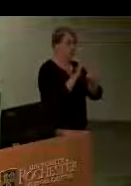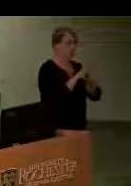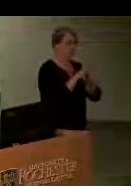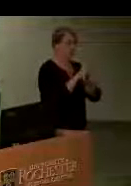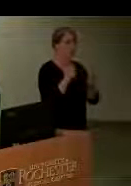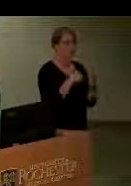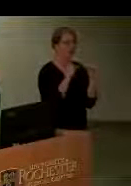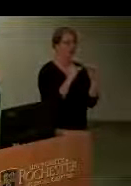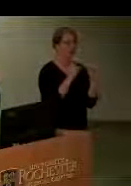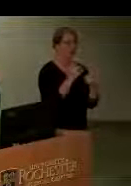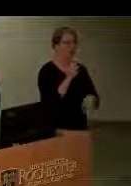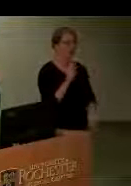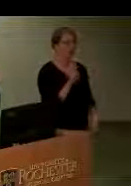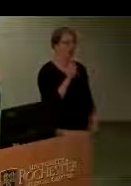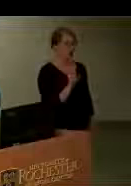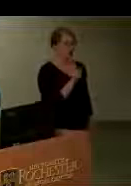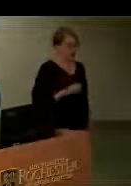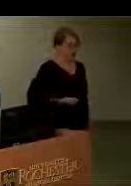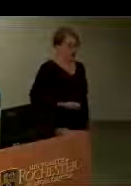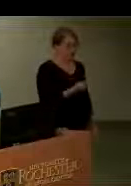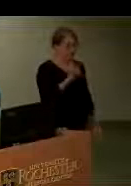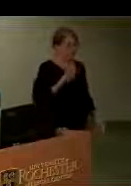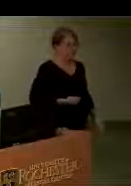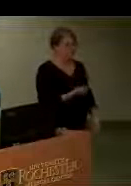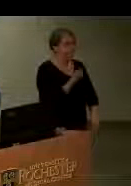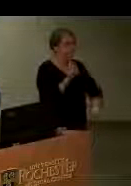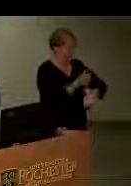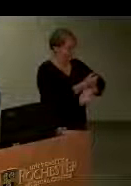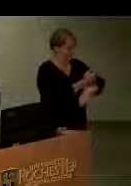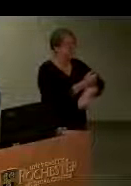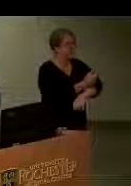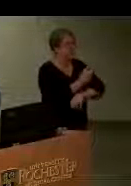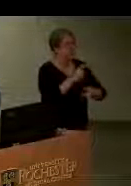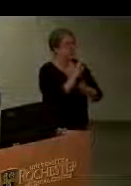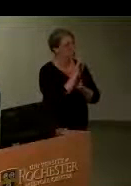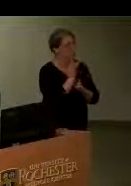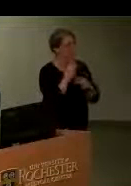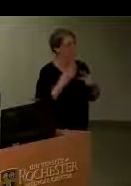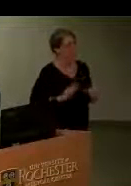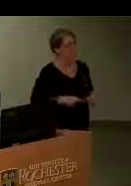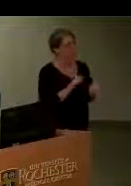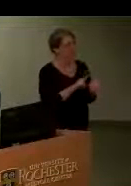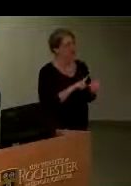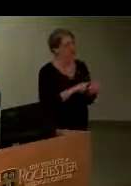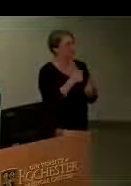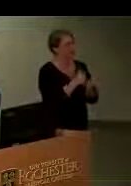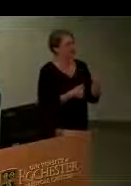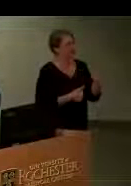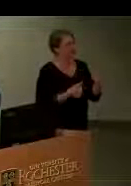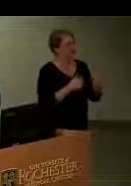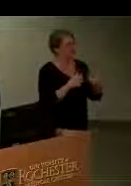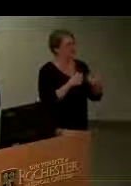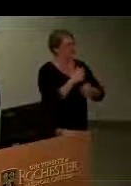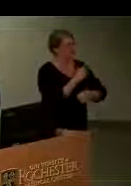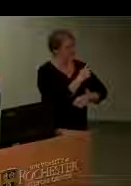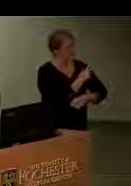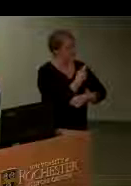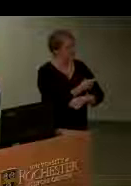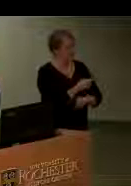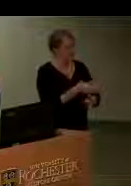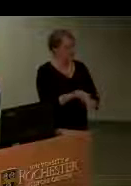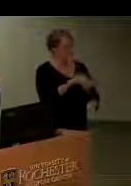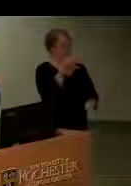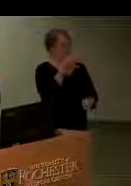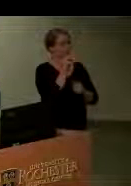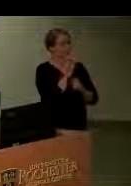start teaching them ultrasound as a tool for the physical exam in every patient. So these kids are so good at ultrasound by the